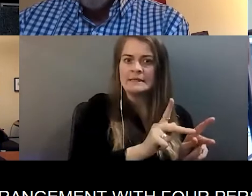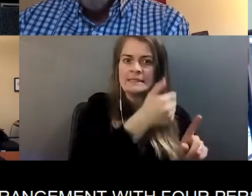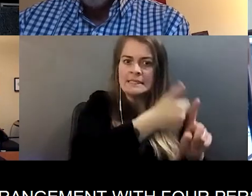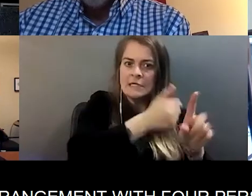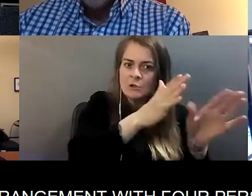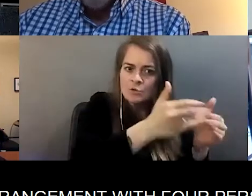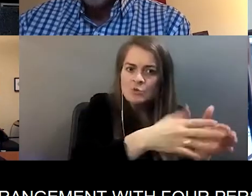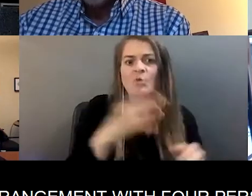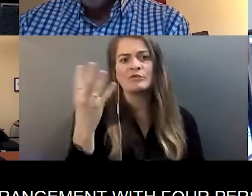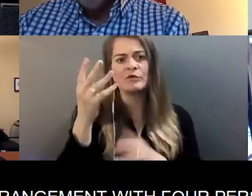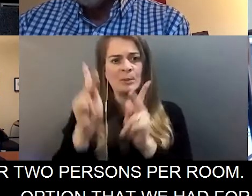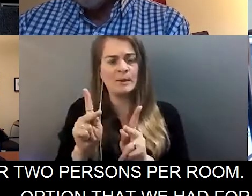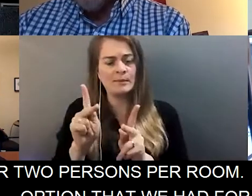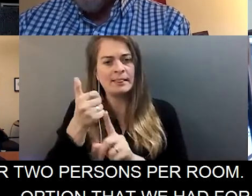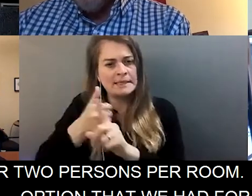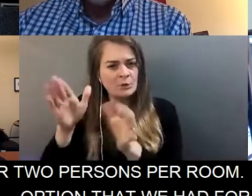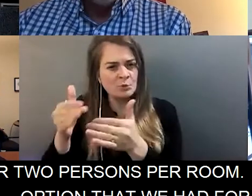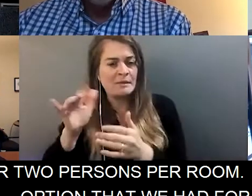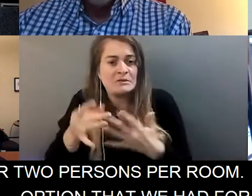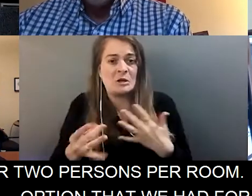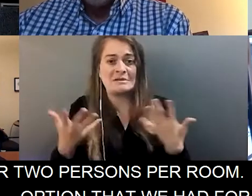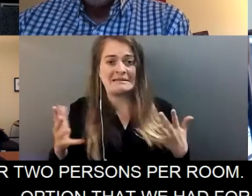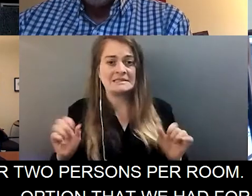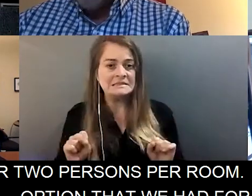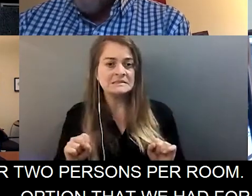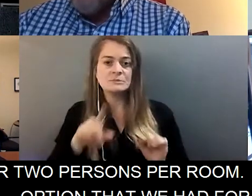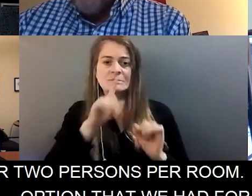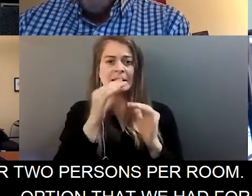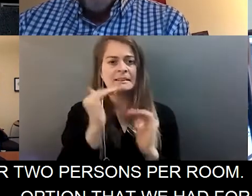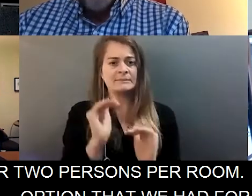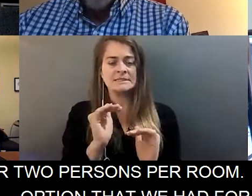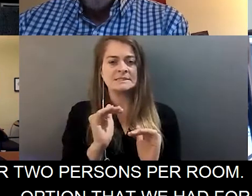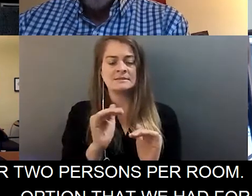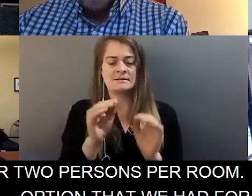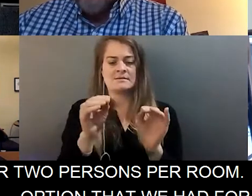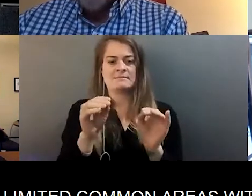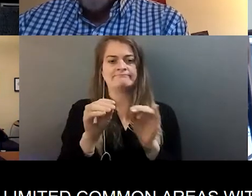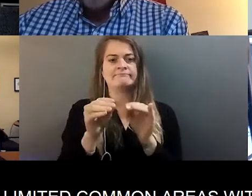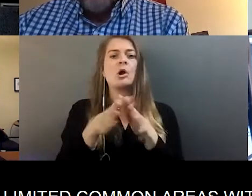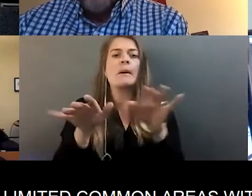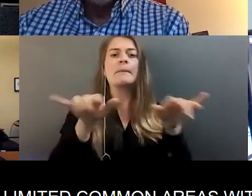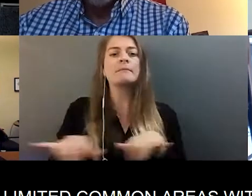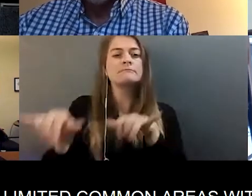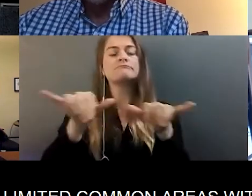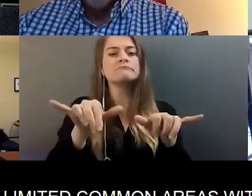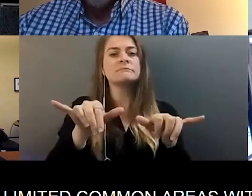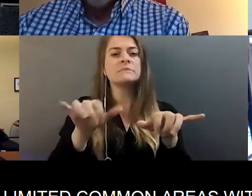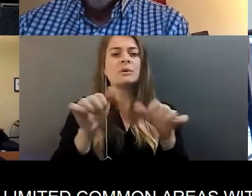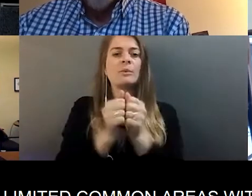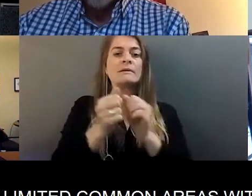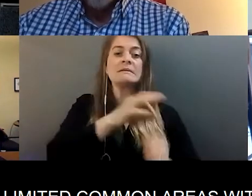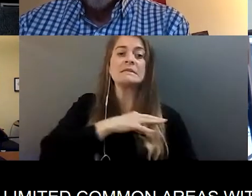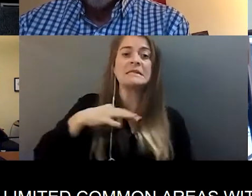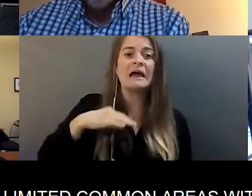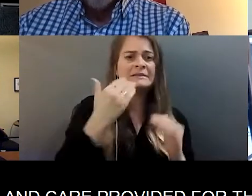that was the option that we had for my mom. Very limited common areas with adequate staffing and care